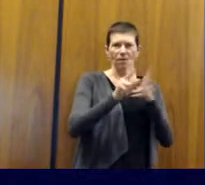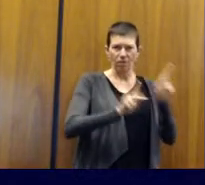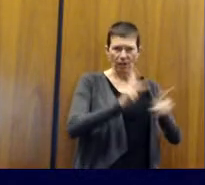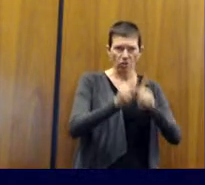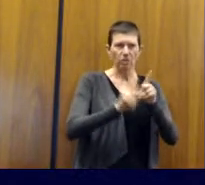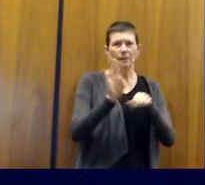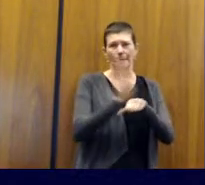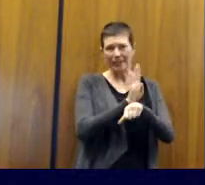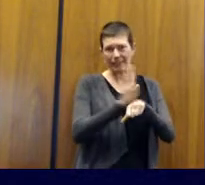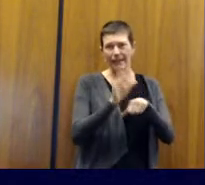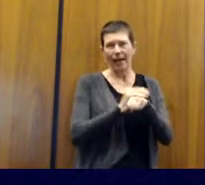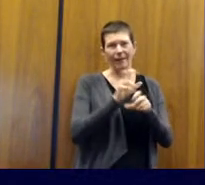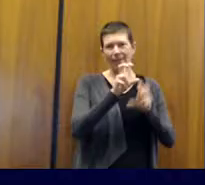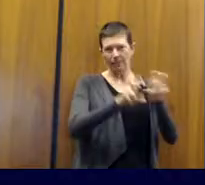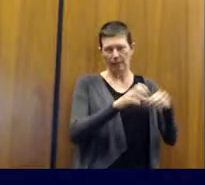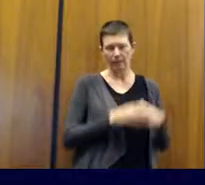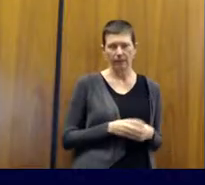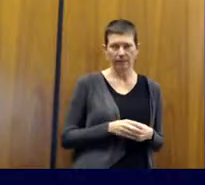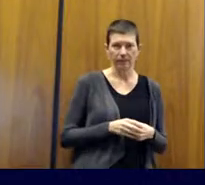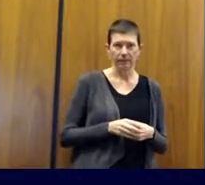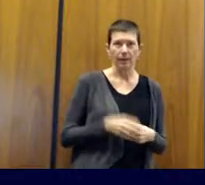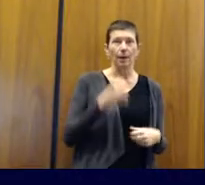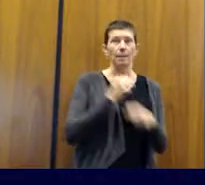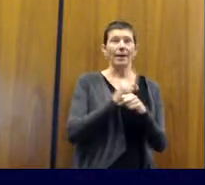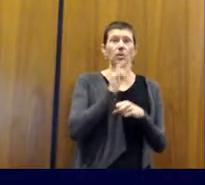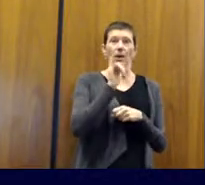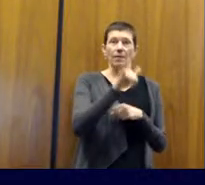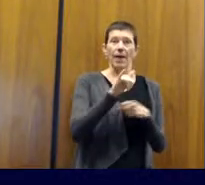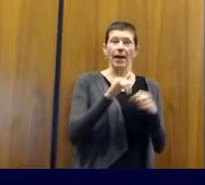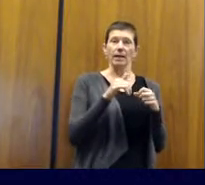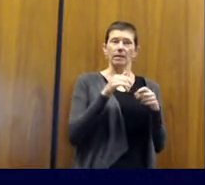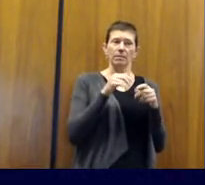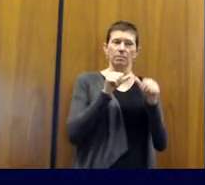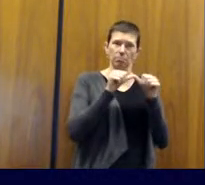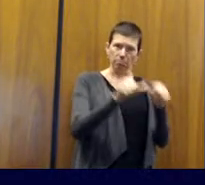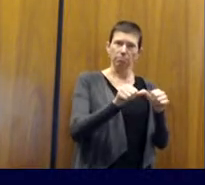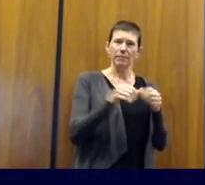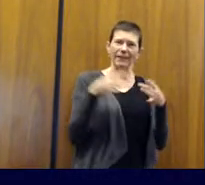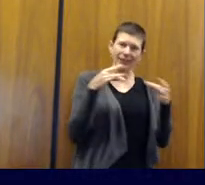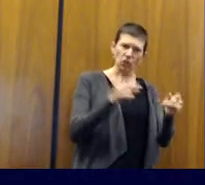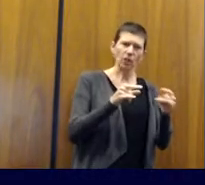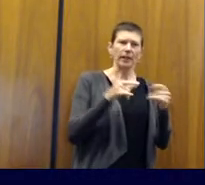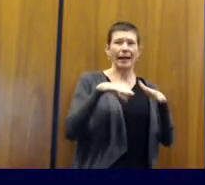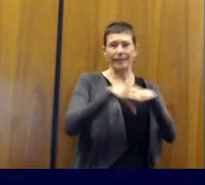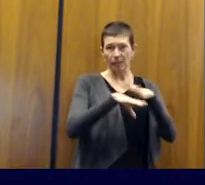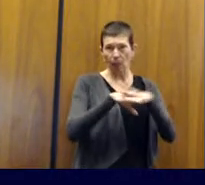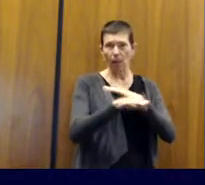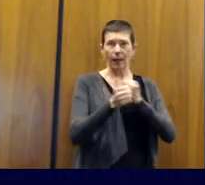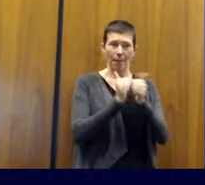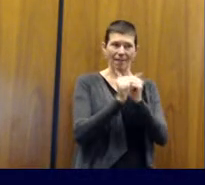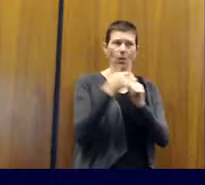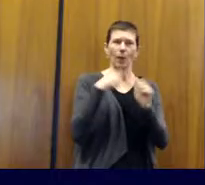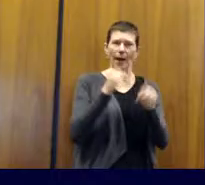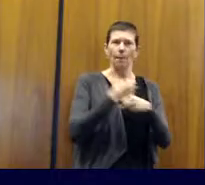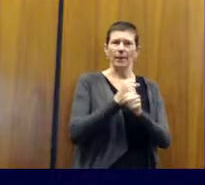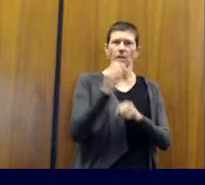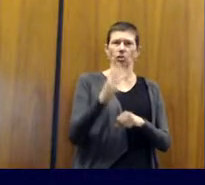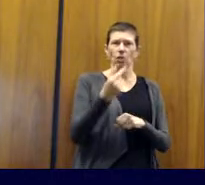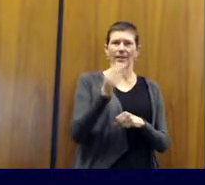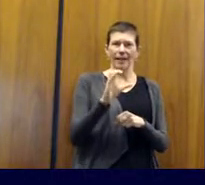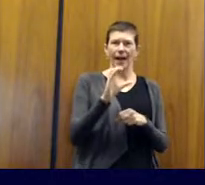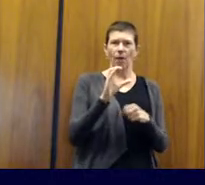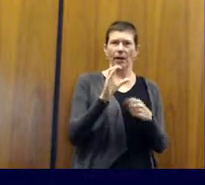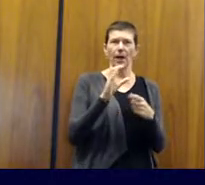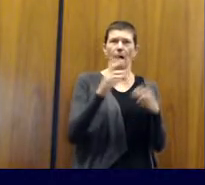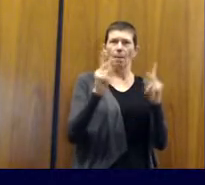and investment. By ensuring it remains efficient, accessible, and competitive, we can help make Genesee County a